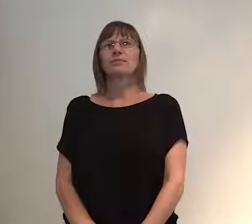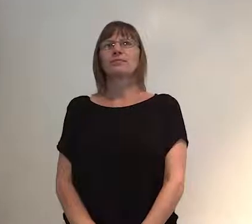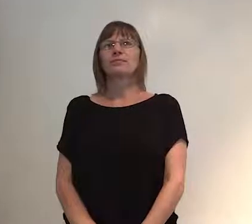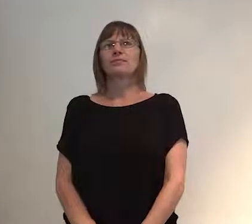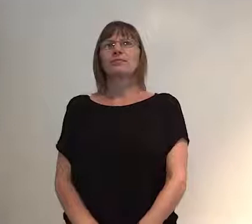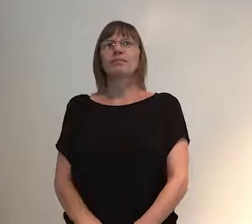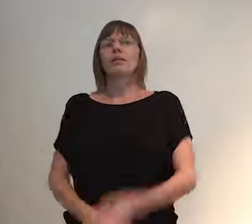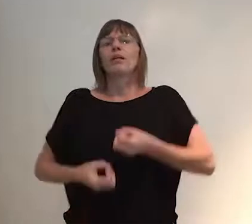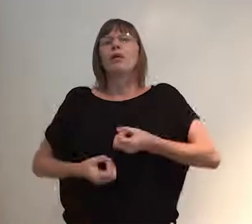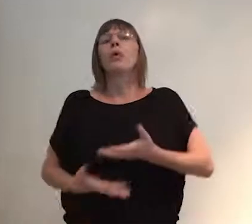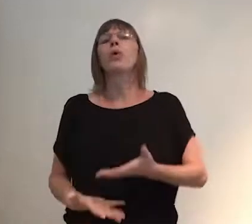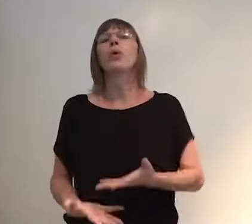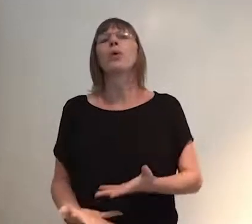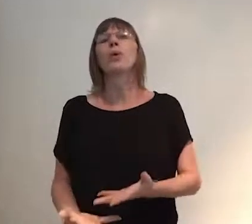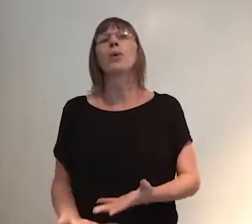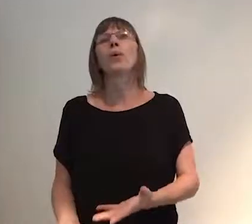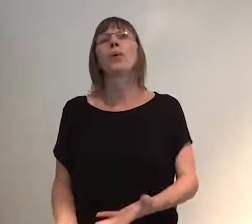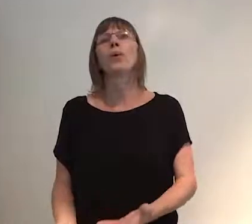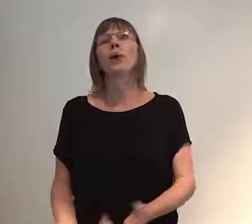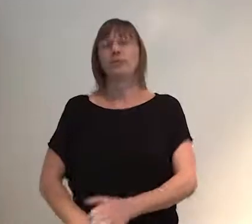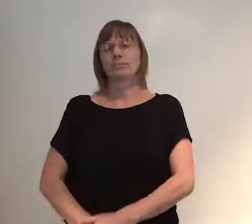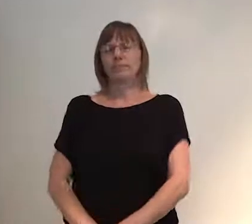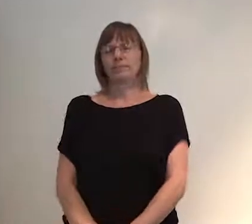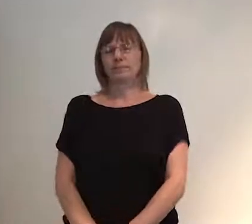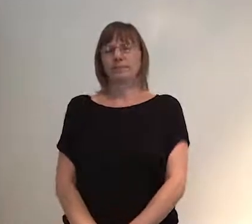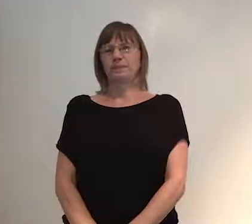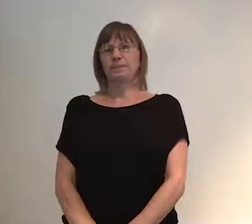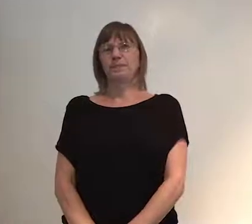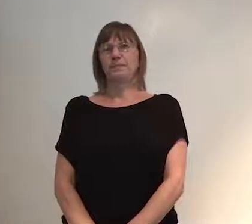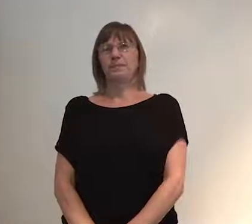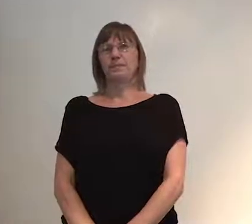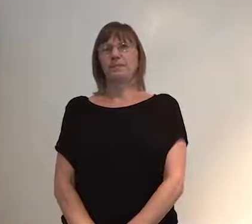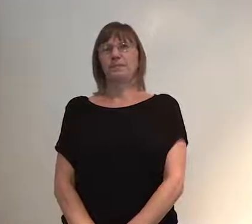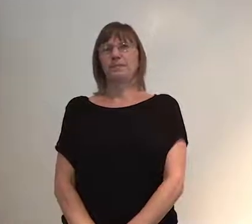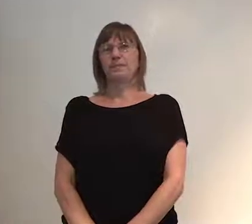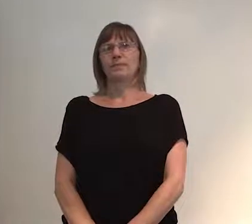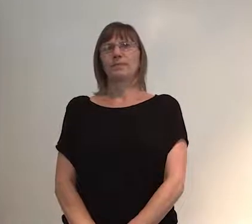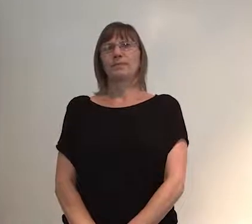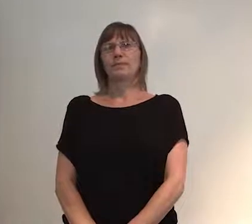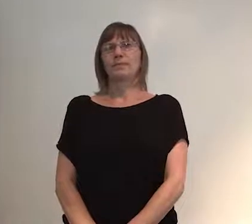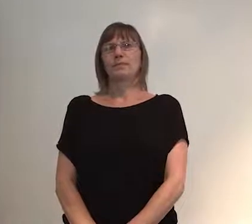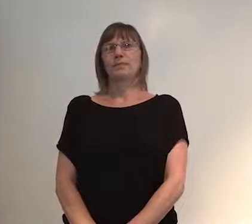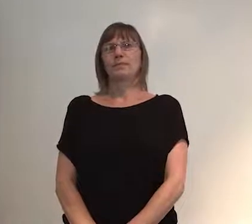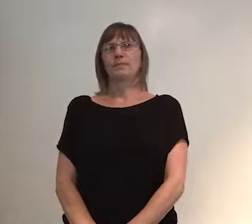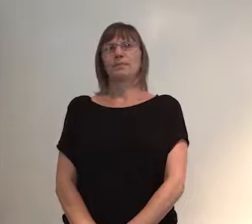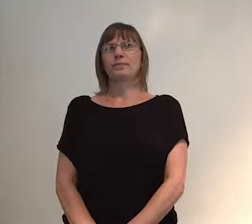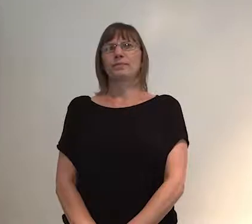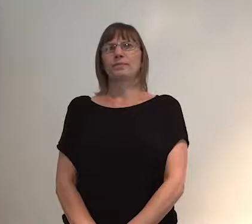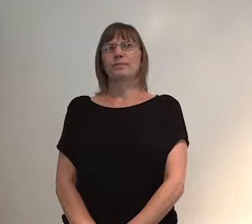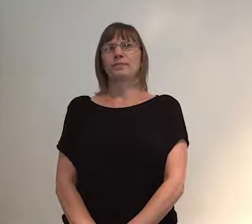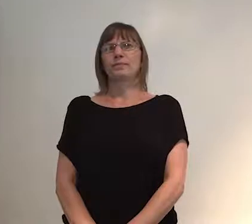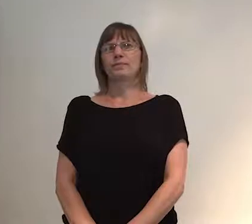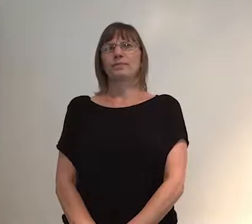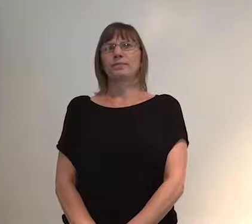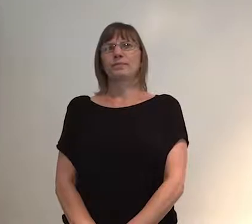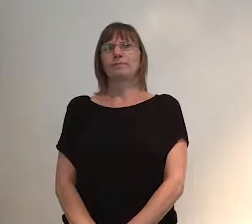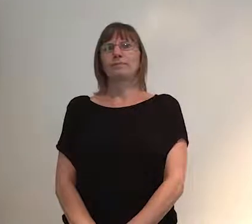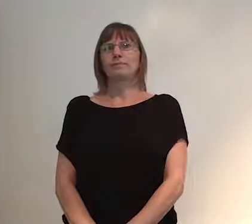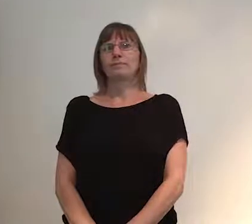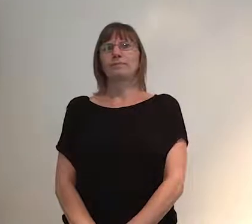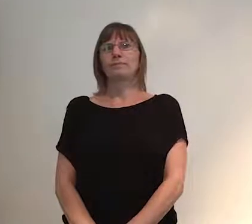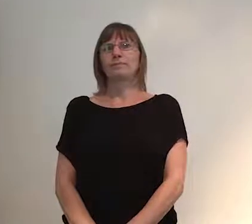And then as we exhale, taking that left foot away from underneath the right knee, coming back down. And then let's do the other